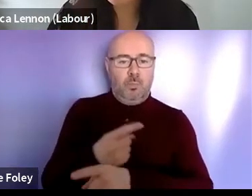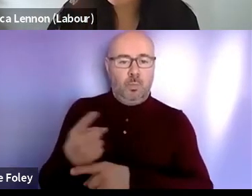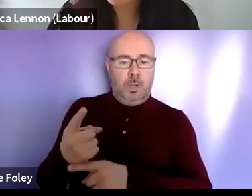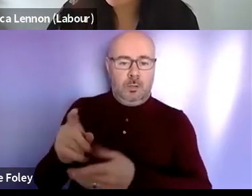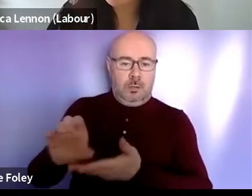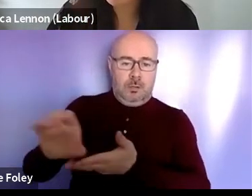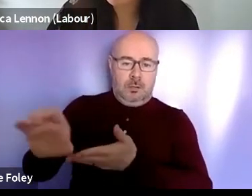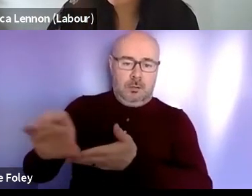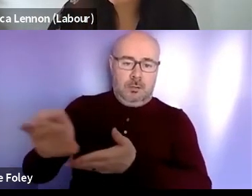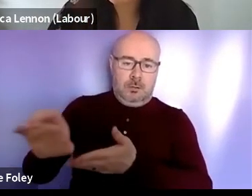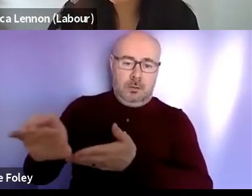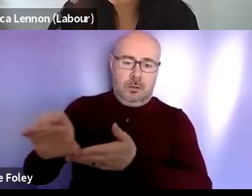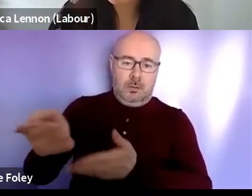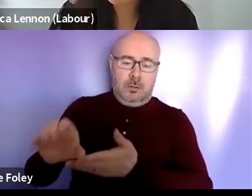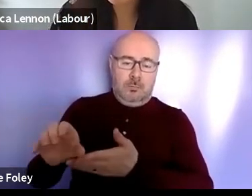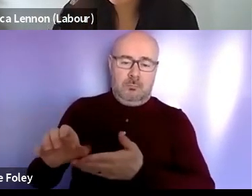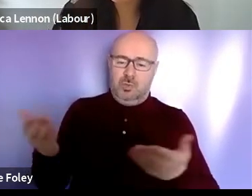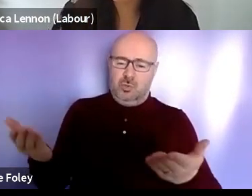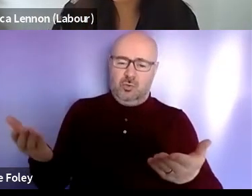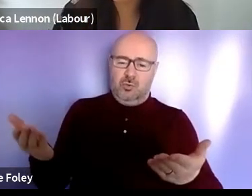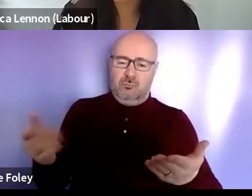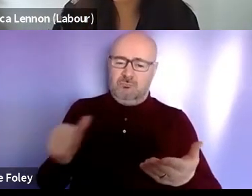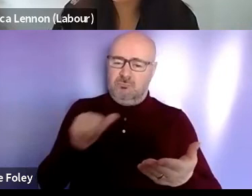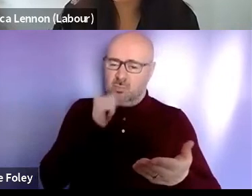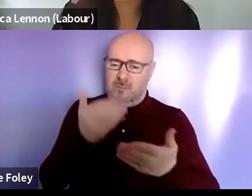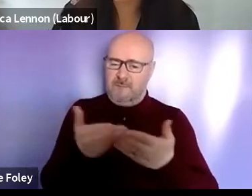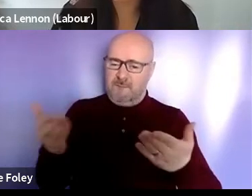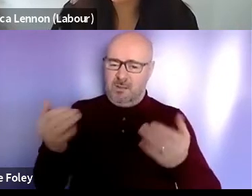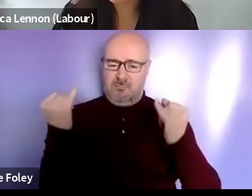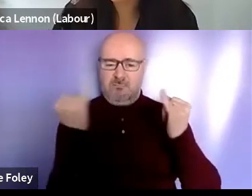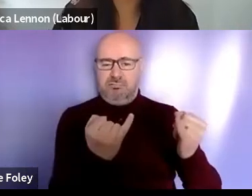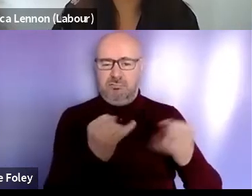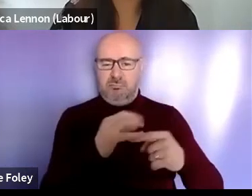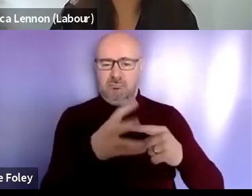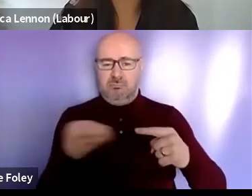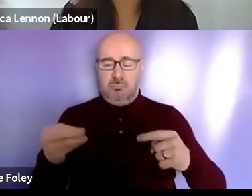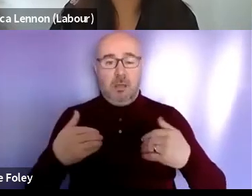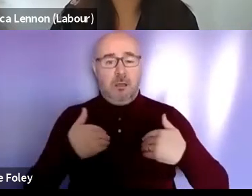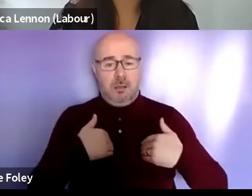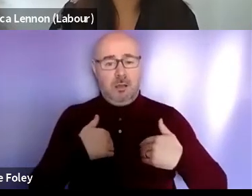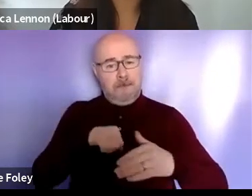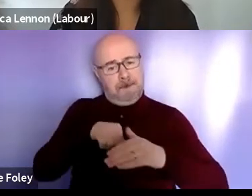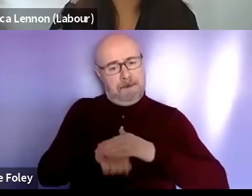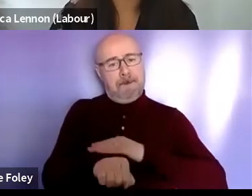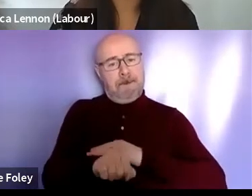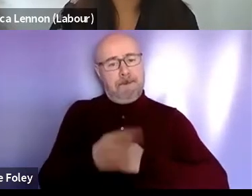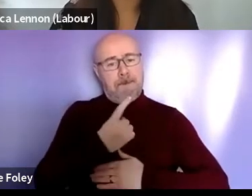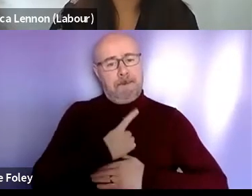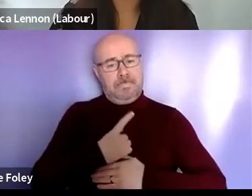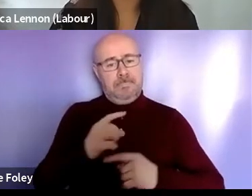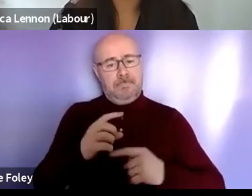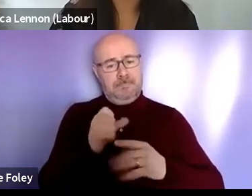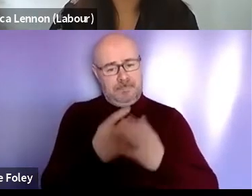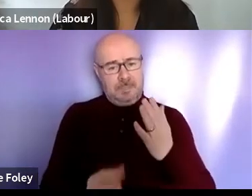I, although born with a disability and had a disability all my life, wasn't in contact with a lot of